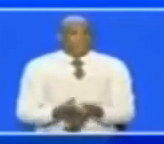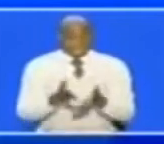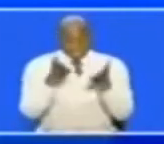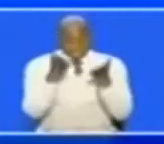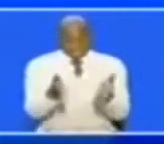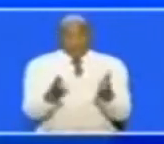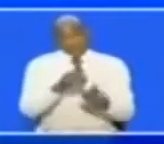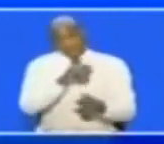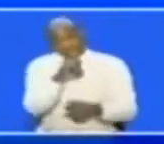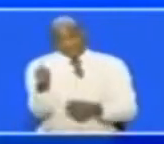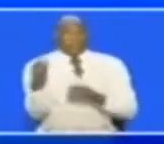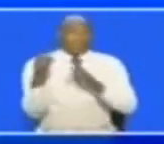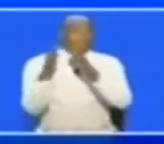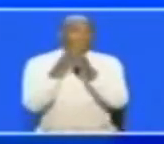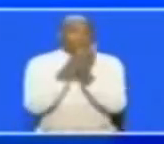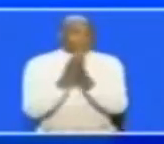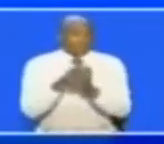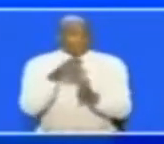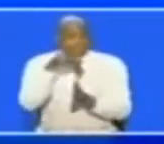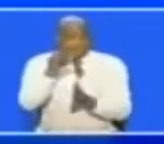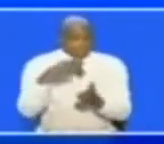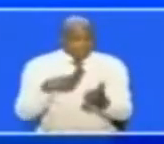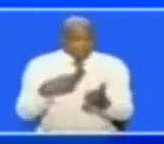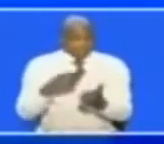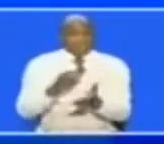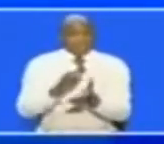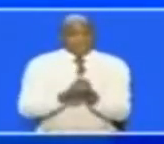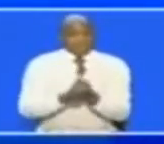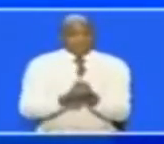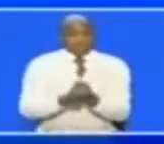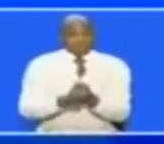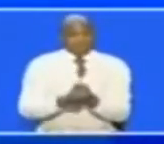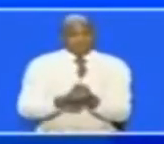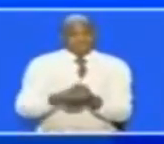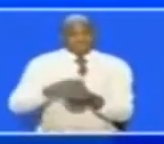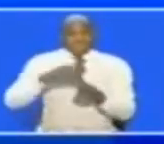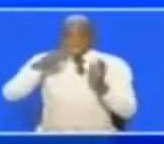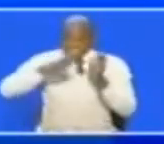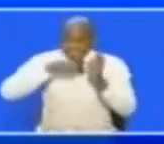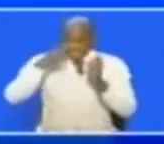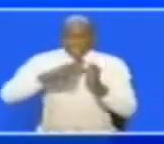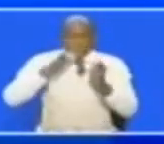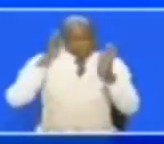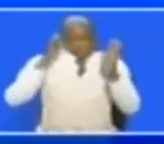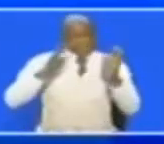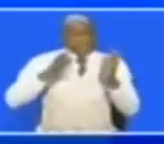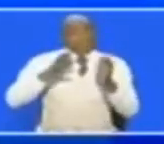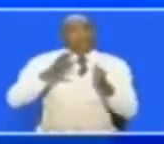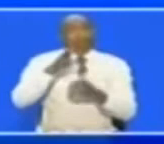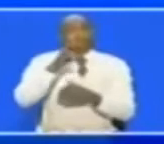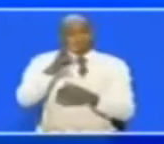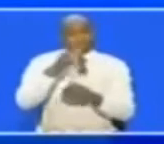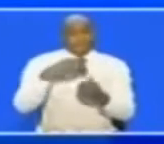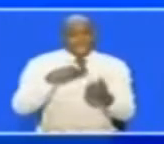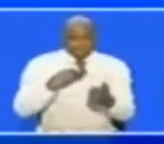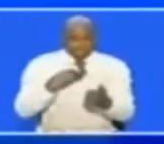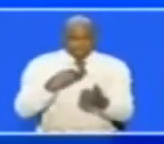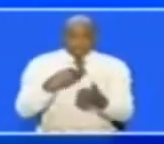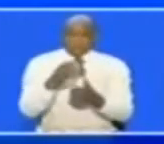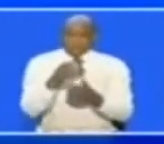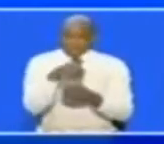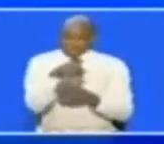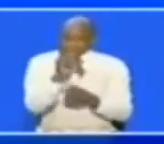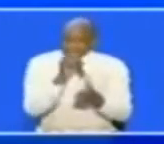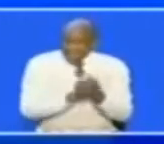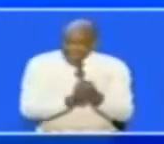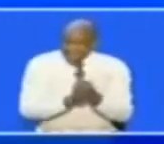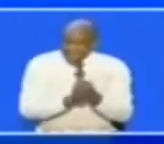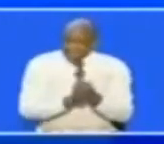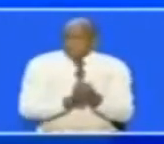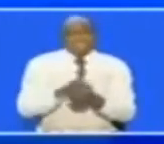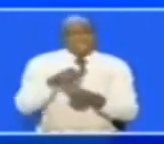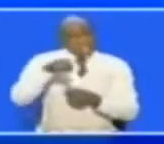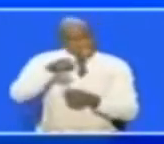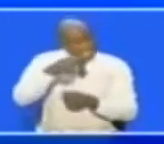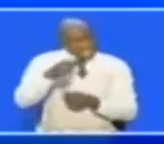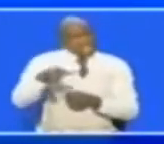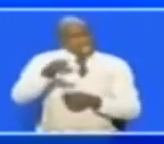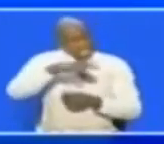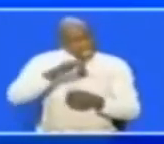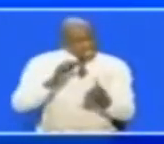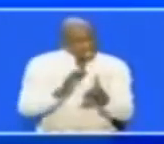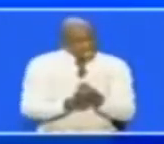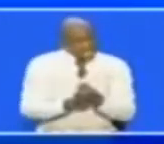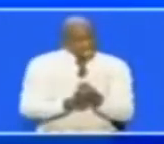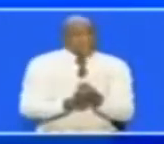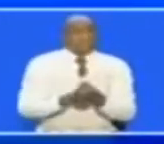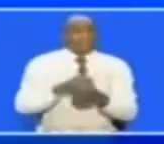Let's take you to another story here where a unique multi-million dollar industry, that's crab fishing, is both a tradition and a key part of the local economy